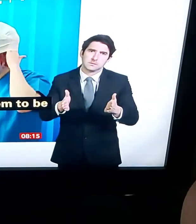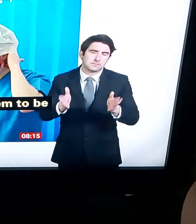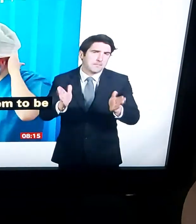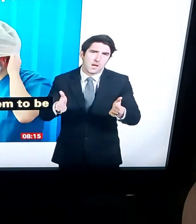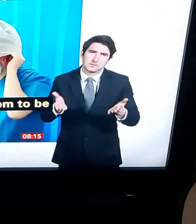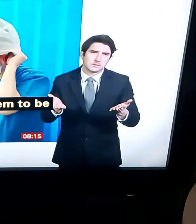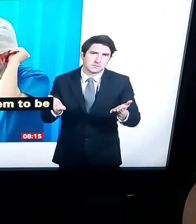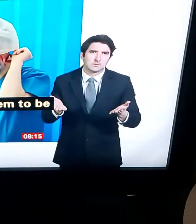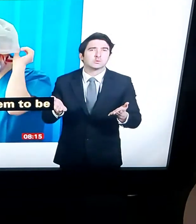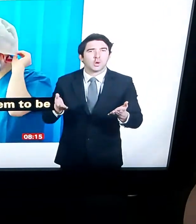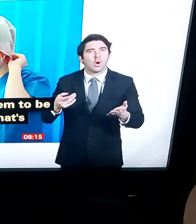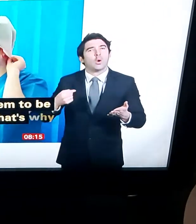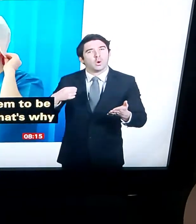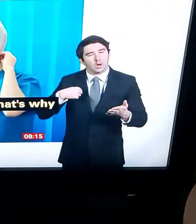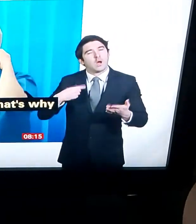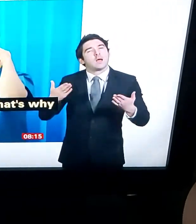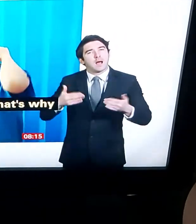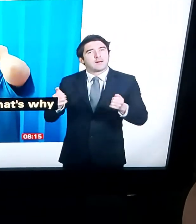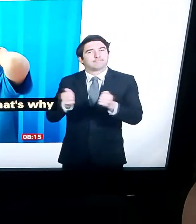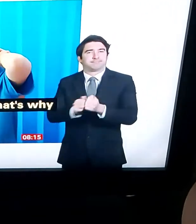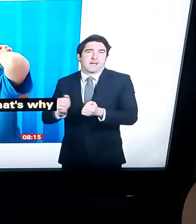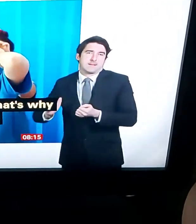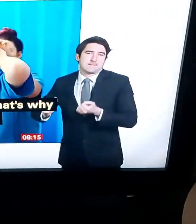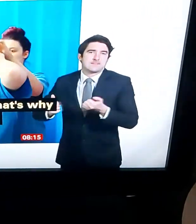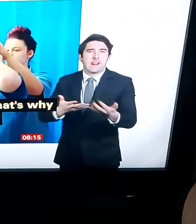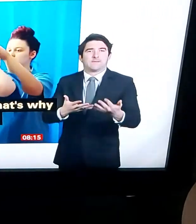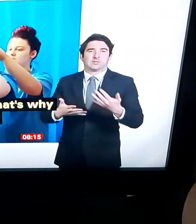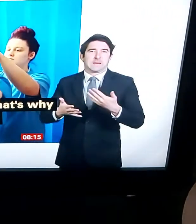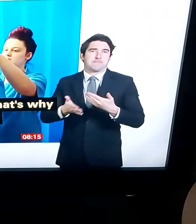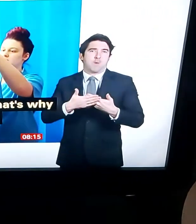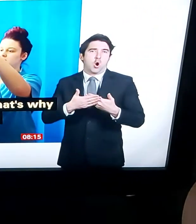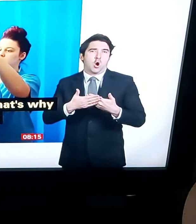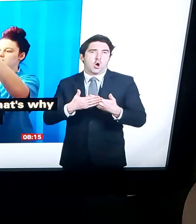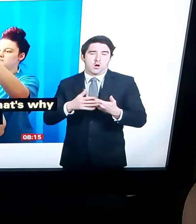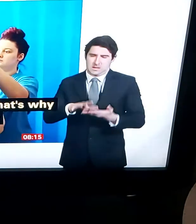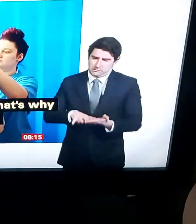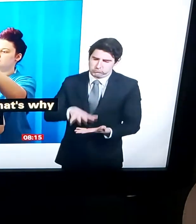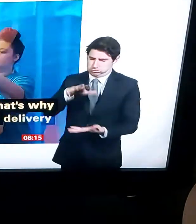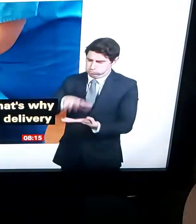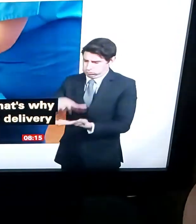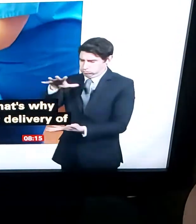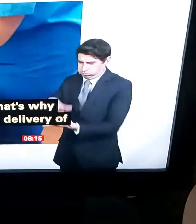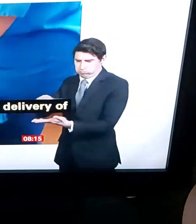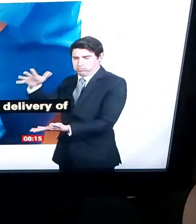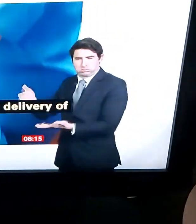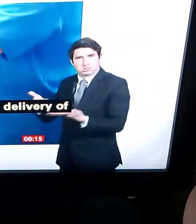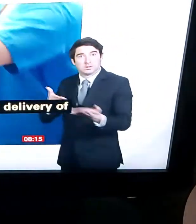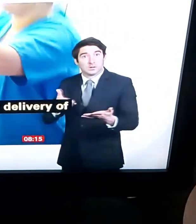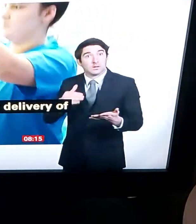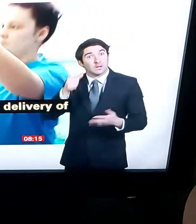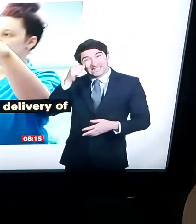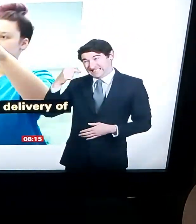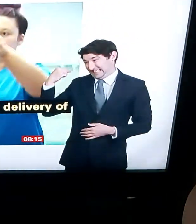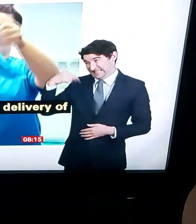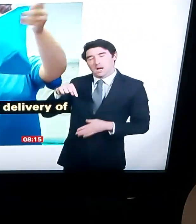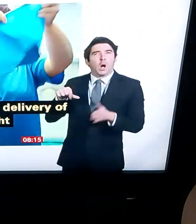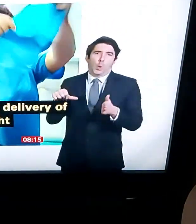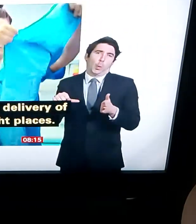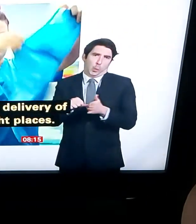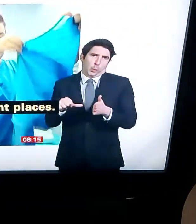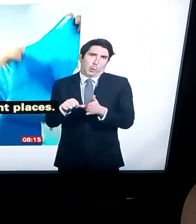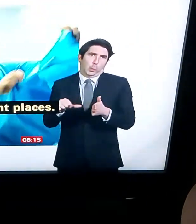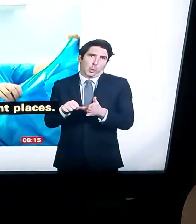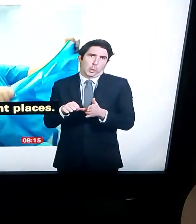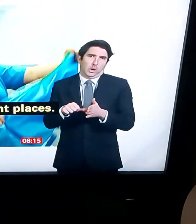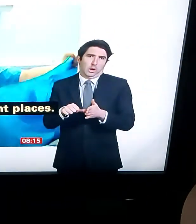stepping up our delivery of the right PPE, the right places. We have had challenges. We absolutely have had challenges,